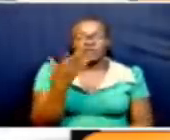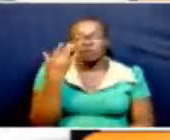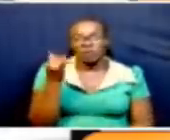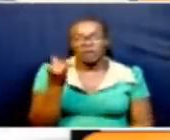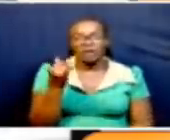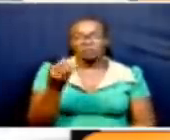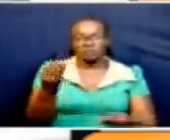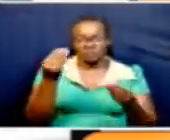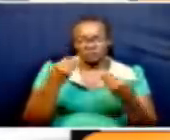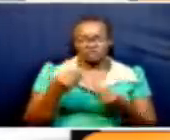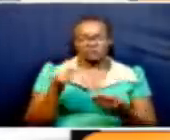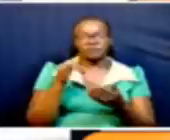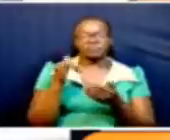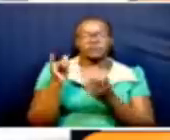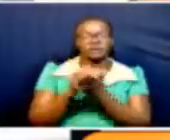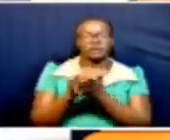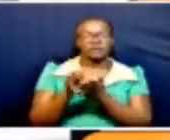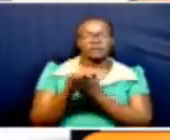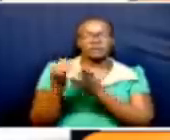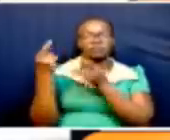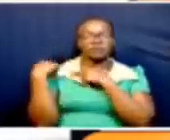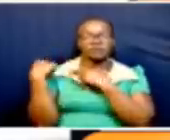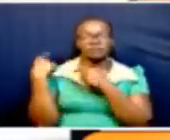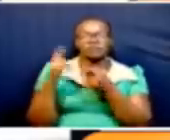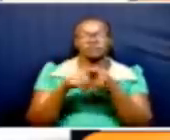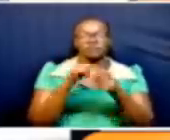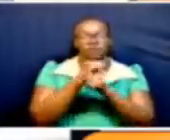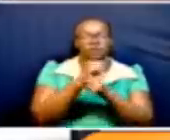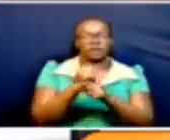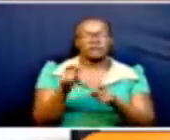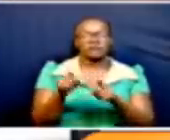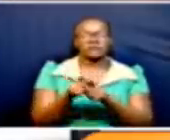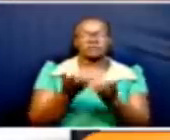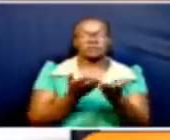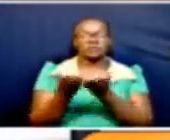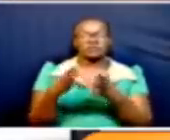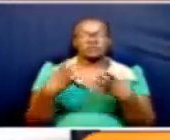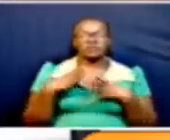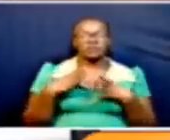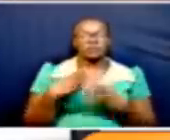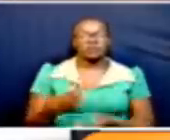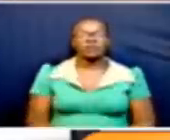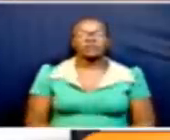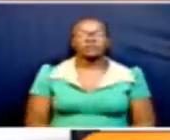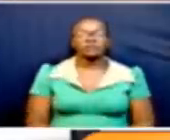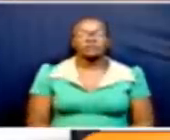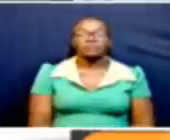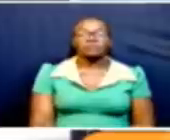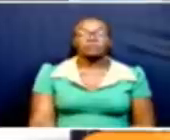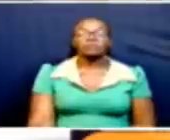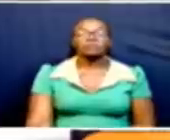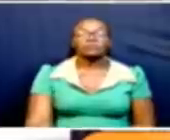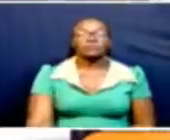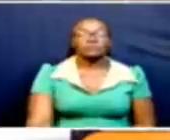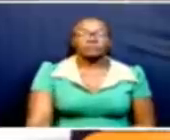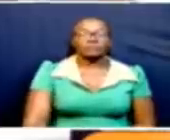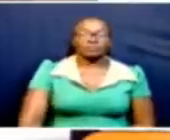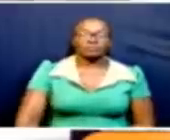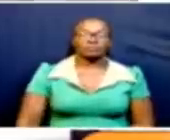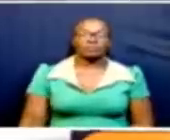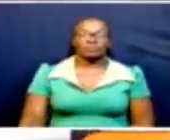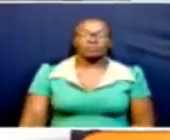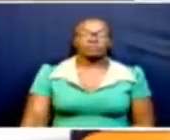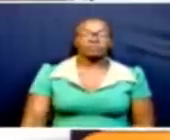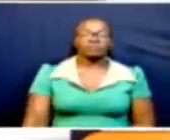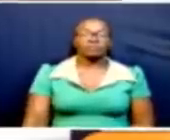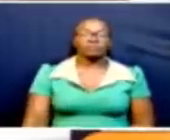that mandate to protect and to serve the people. But we don't have those kinds of people, Moha, who will turn around and say, I'm stepping down, I'm resigning because